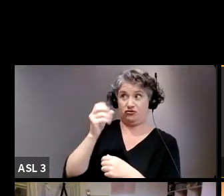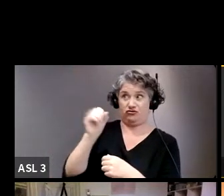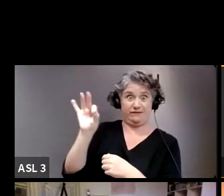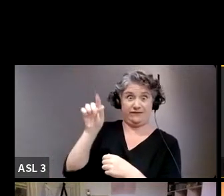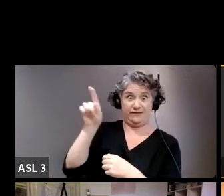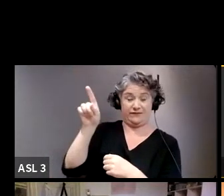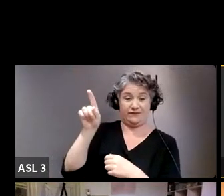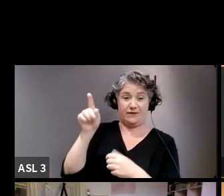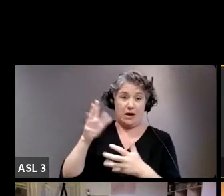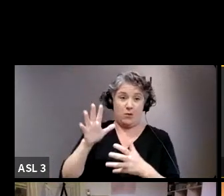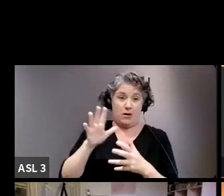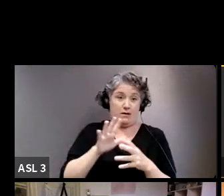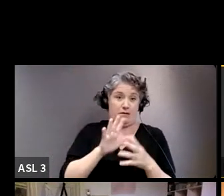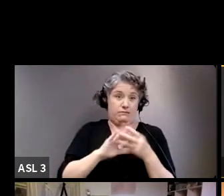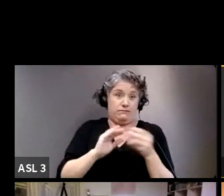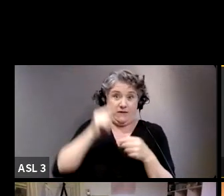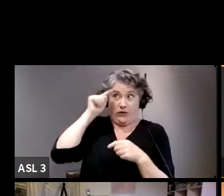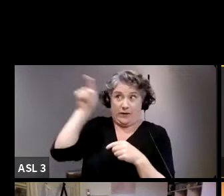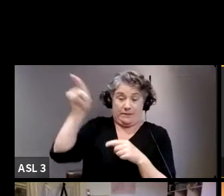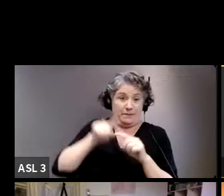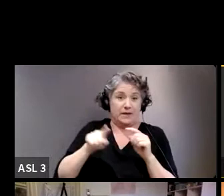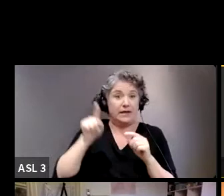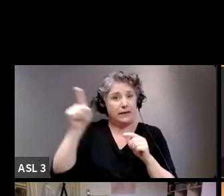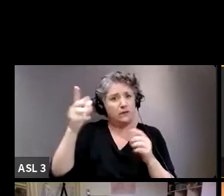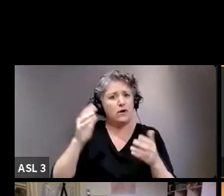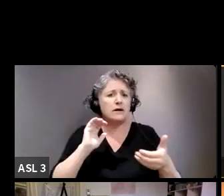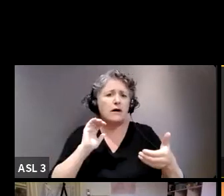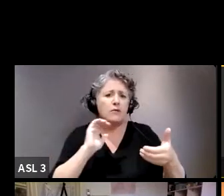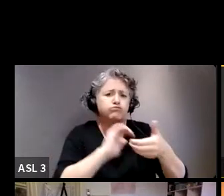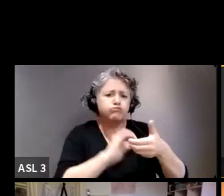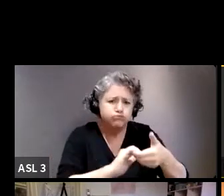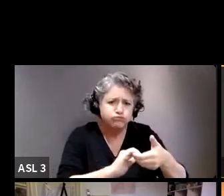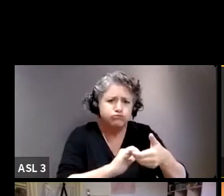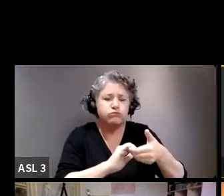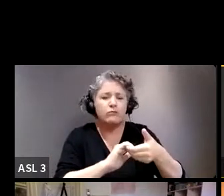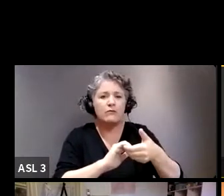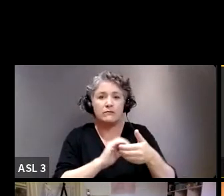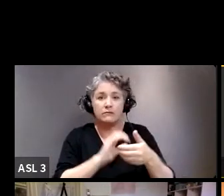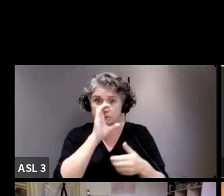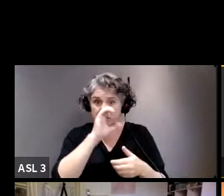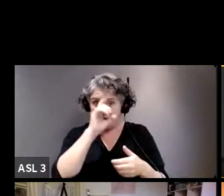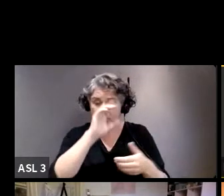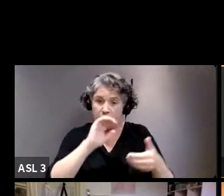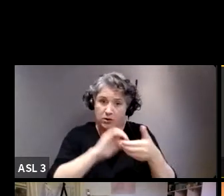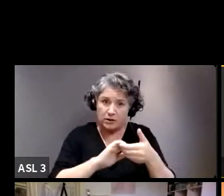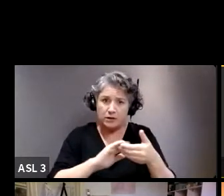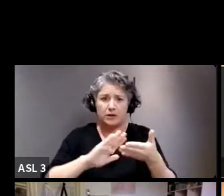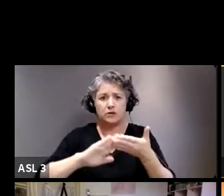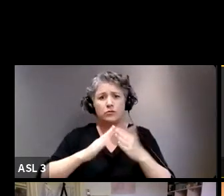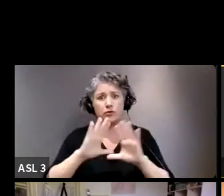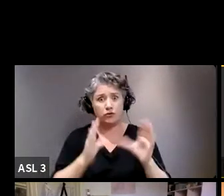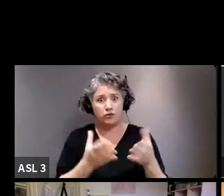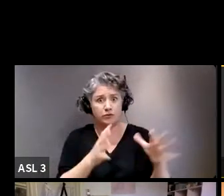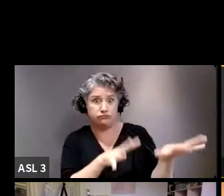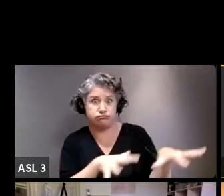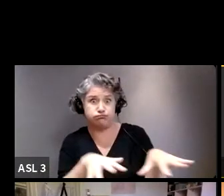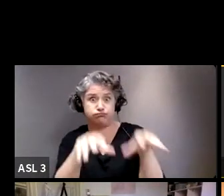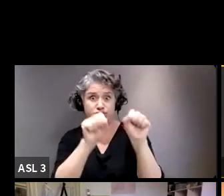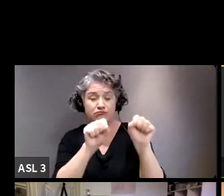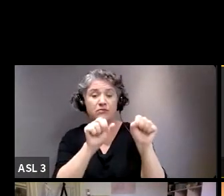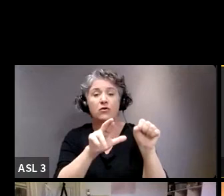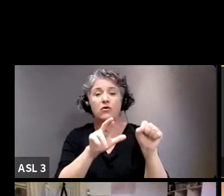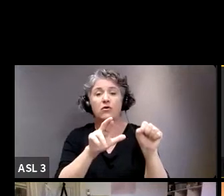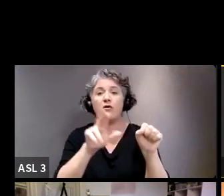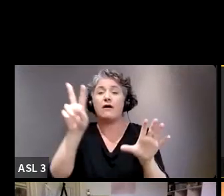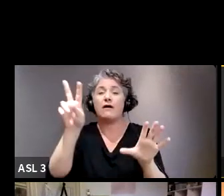has acknowledged that he's looking for partners for for for a community group to take over or to at least help